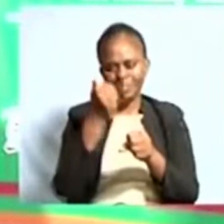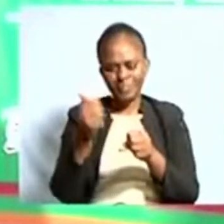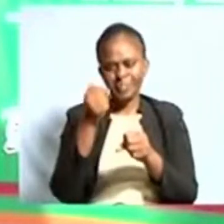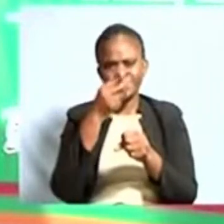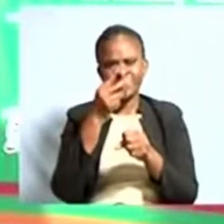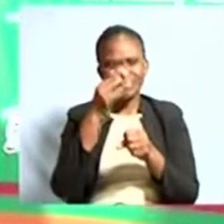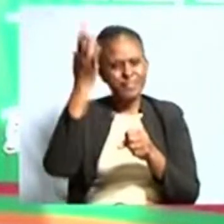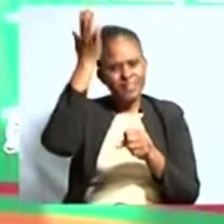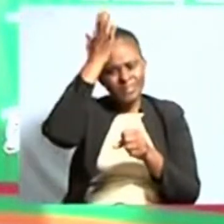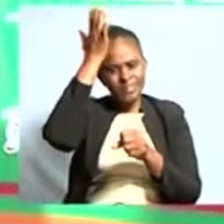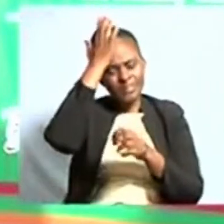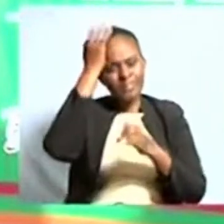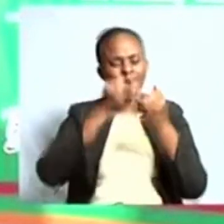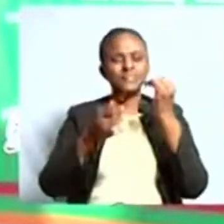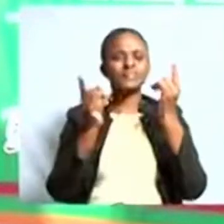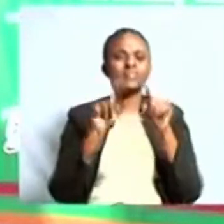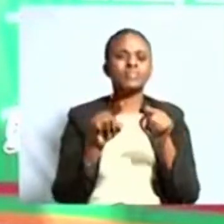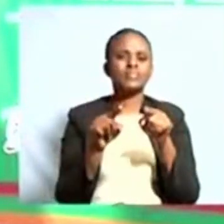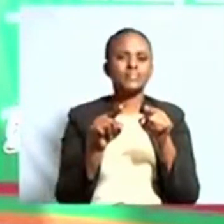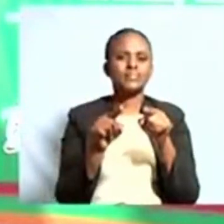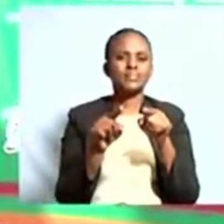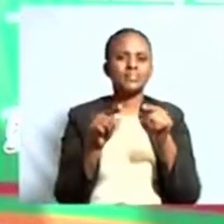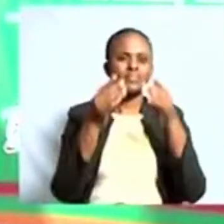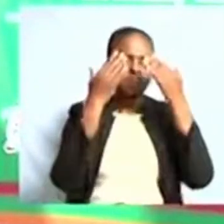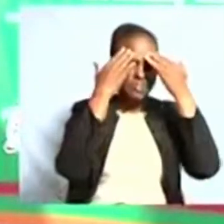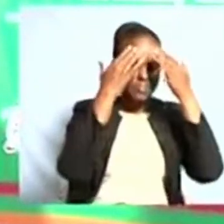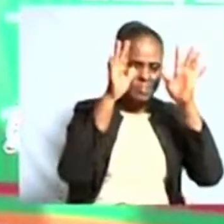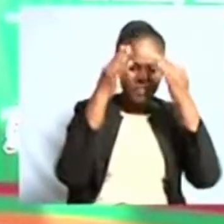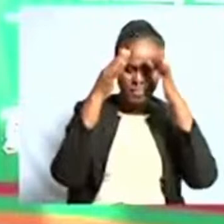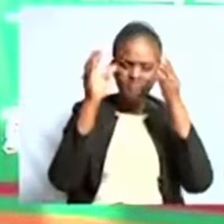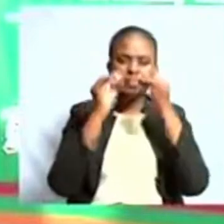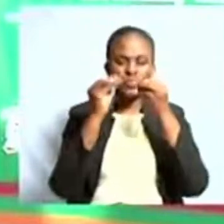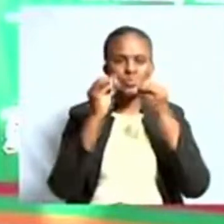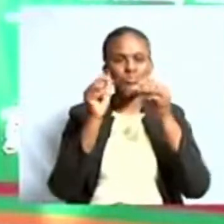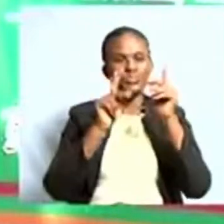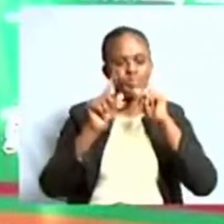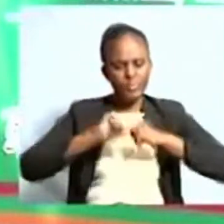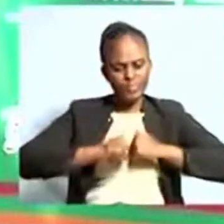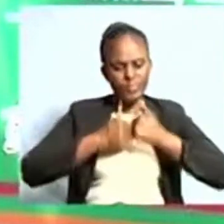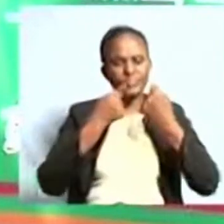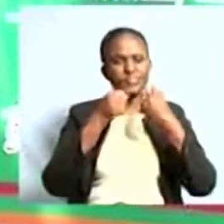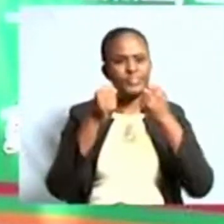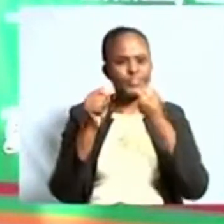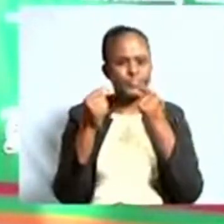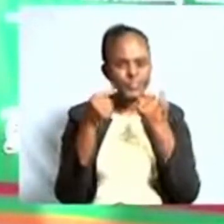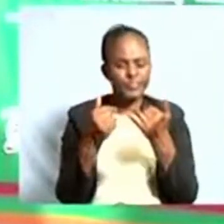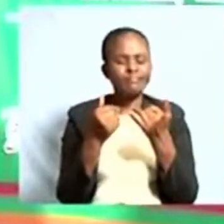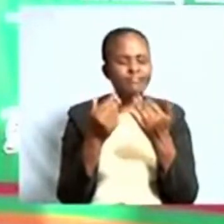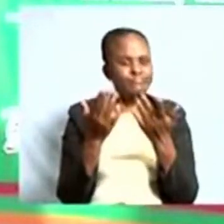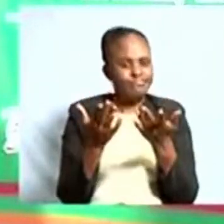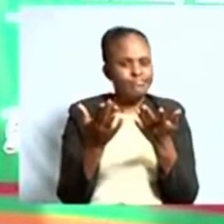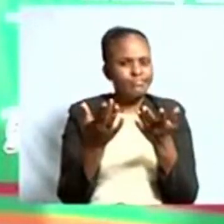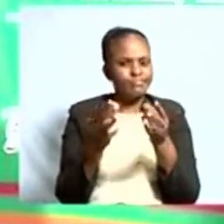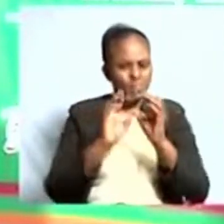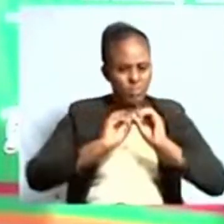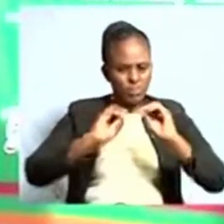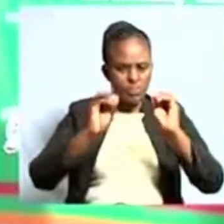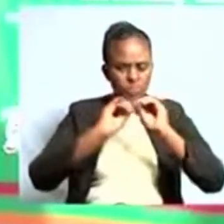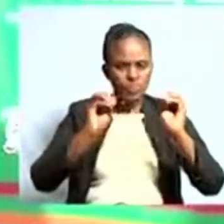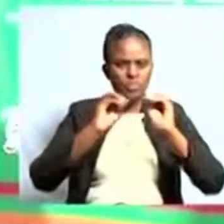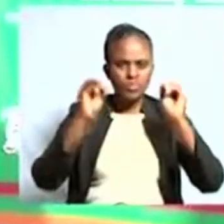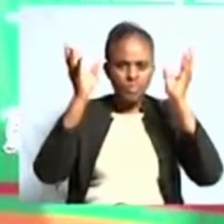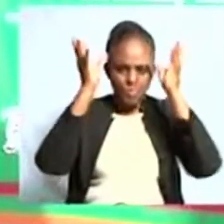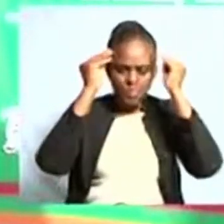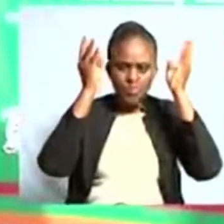expiry dates. Yeah. So we sensitize people. We are trying to at least inculcate this knowledge